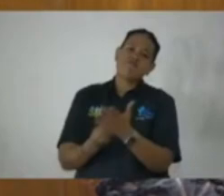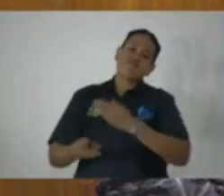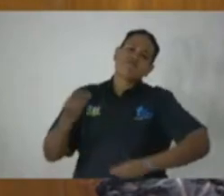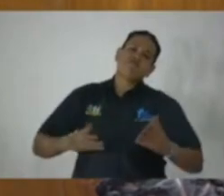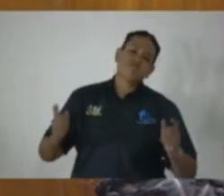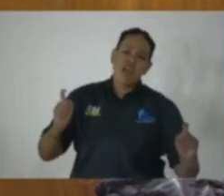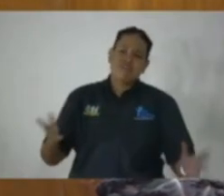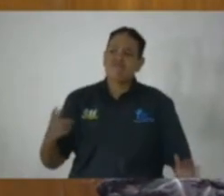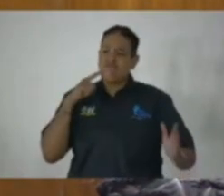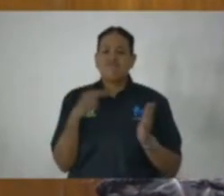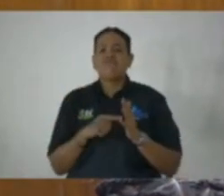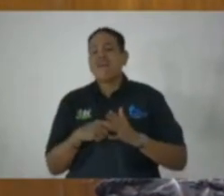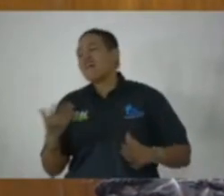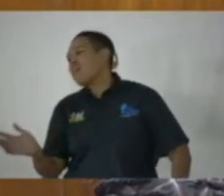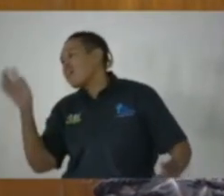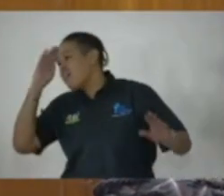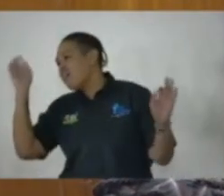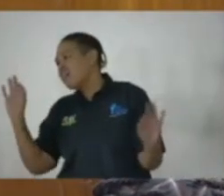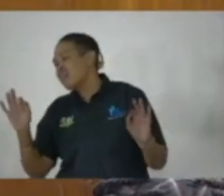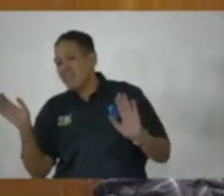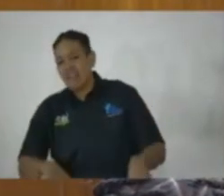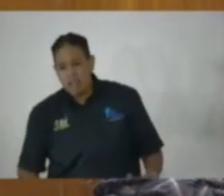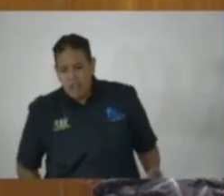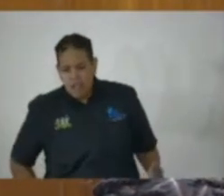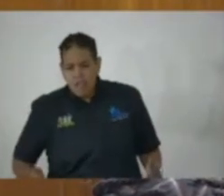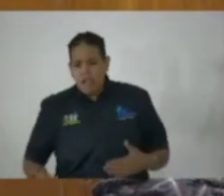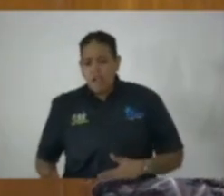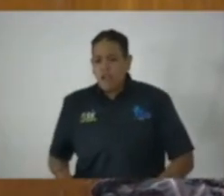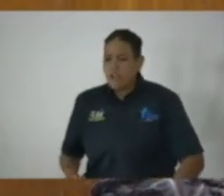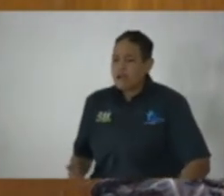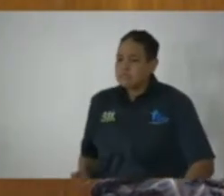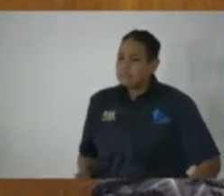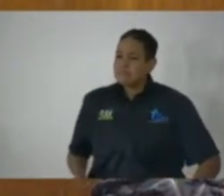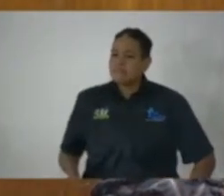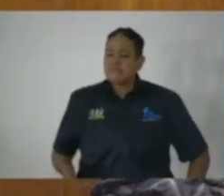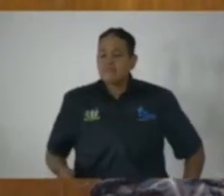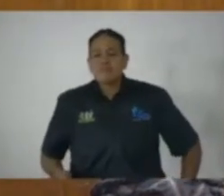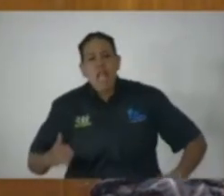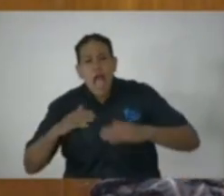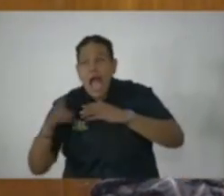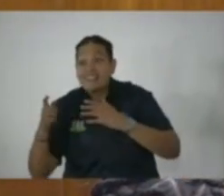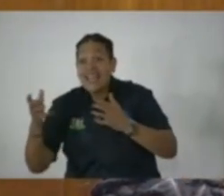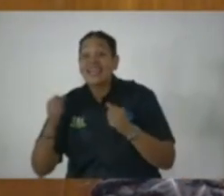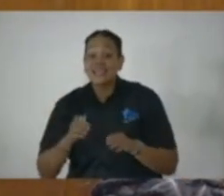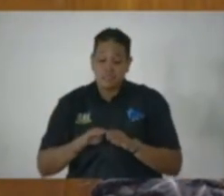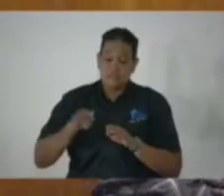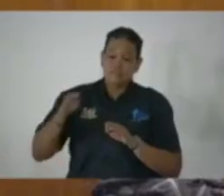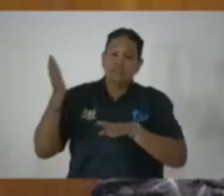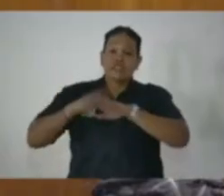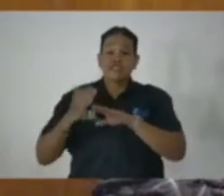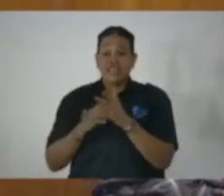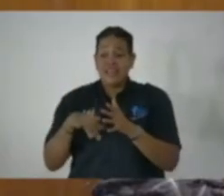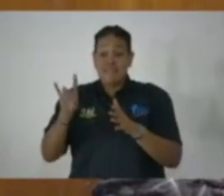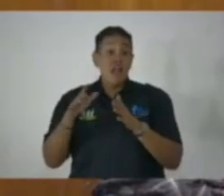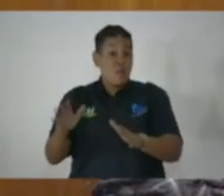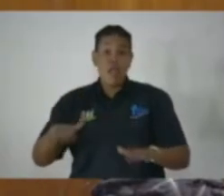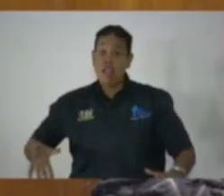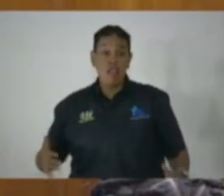bad government and debt unconscious. After that, they got it and carried it up again. They did not find their